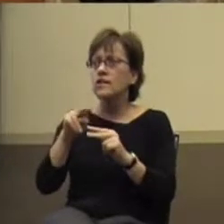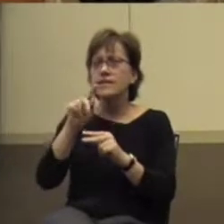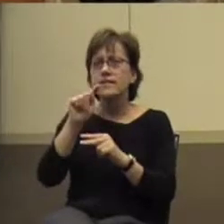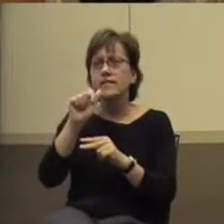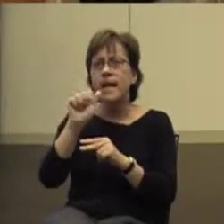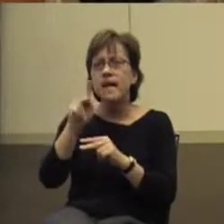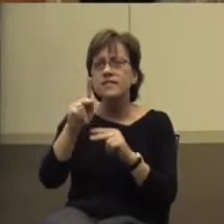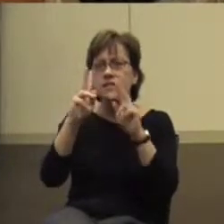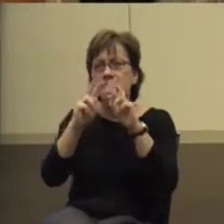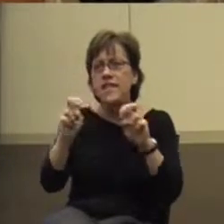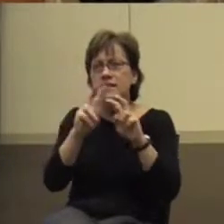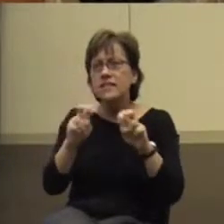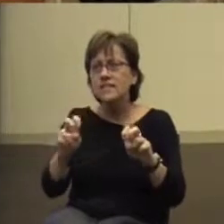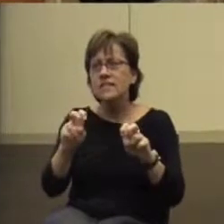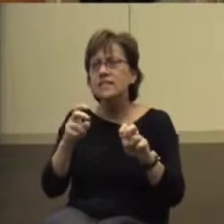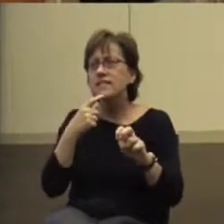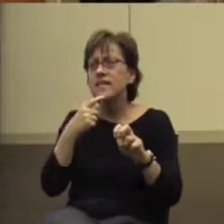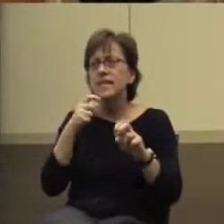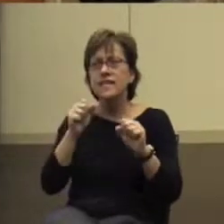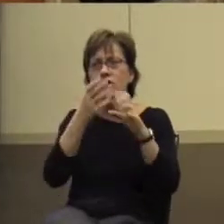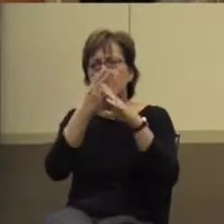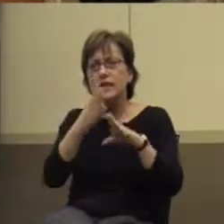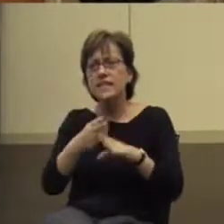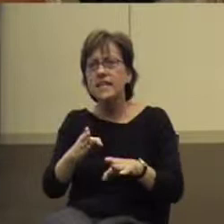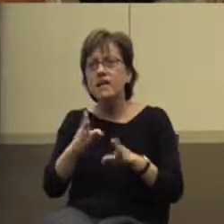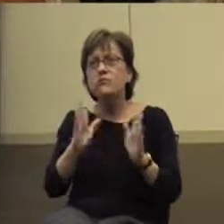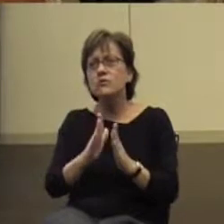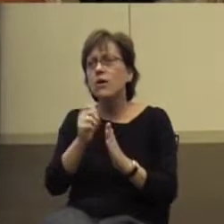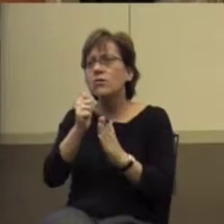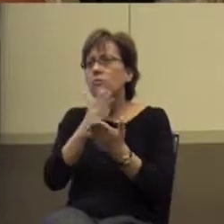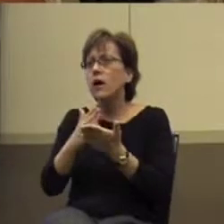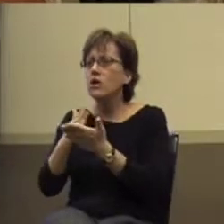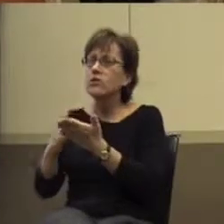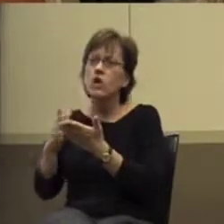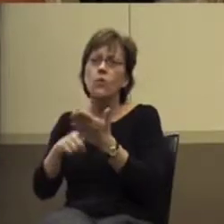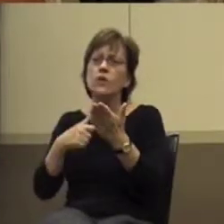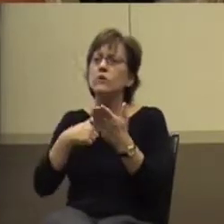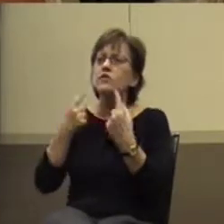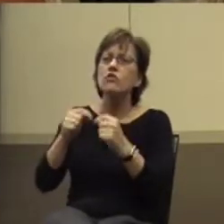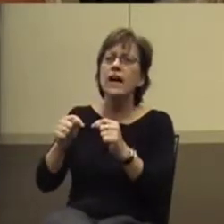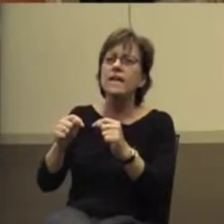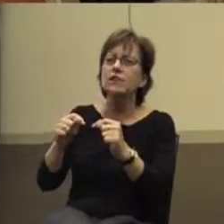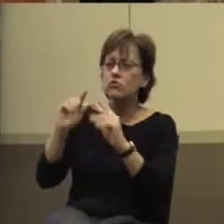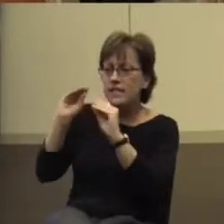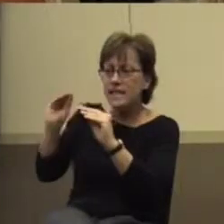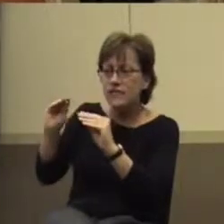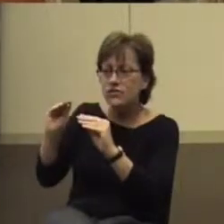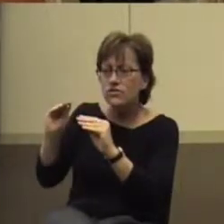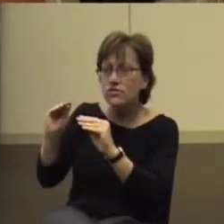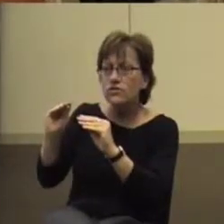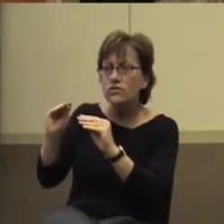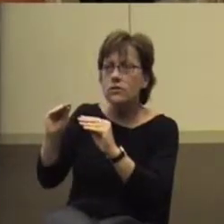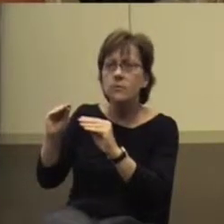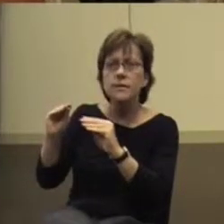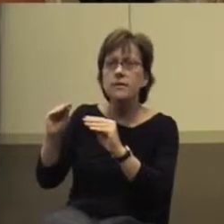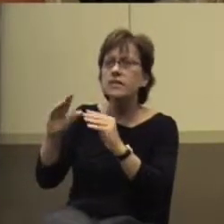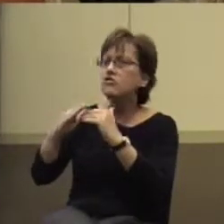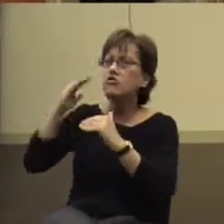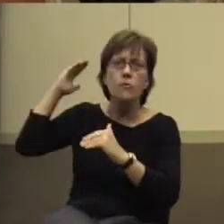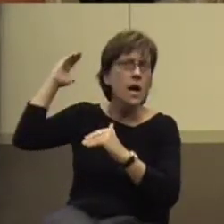task analysis, to say, can we break it down into smaller parts? Because what it is that we're trying to teach her, and